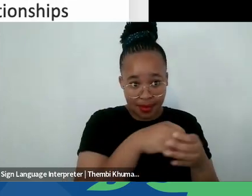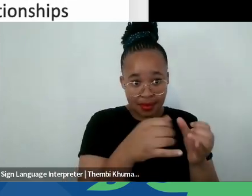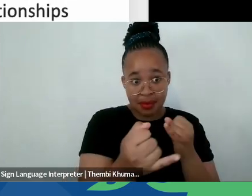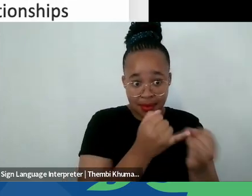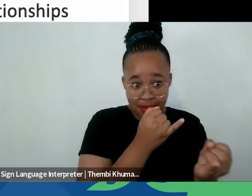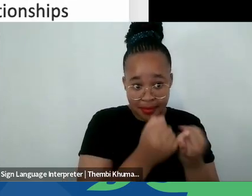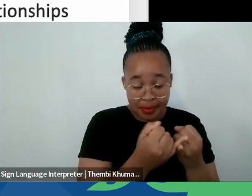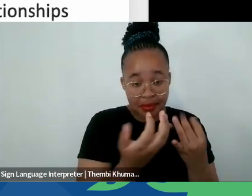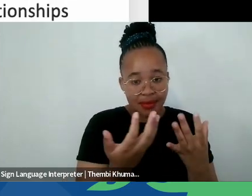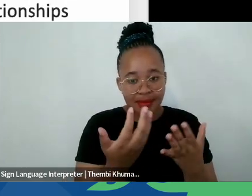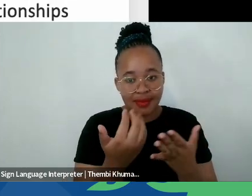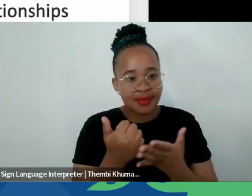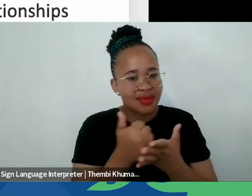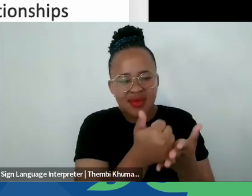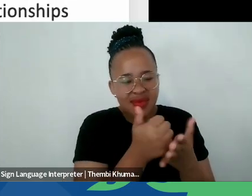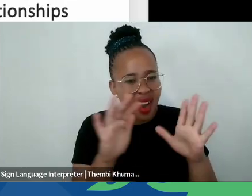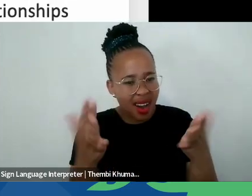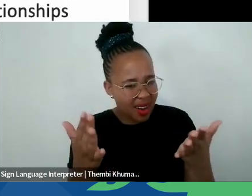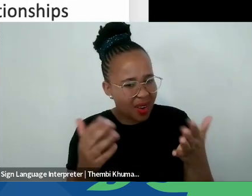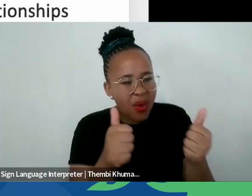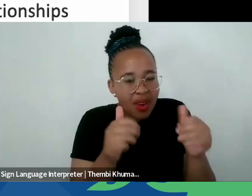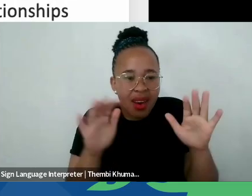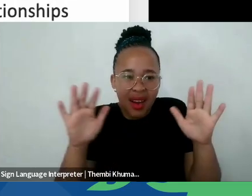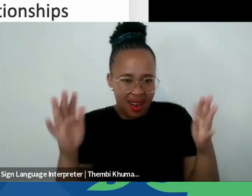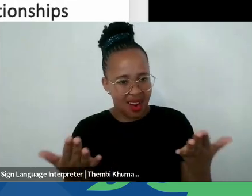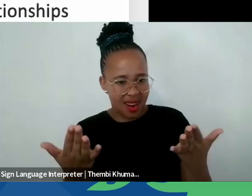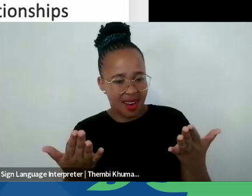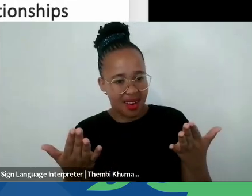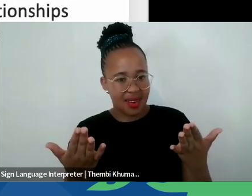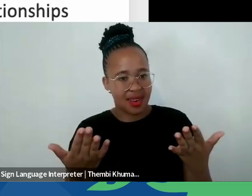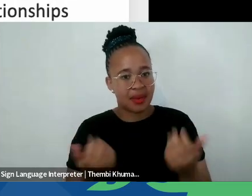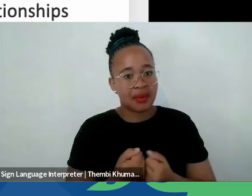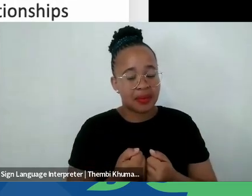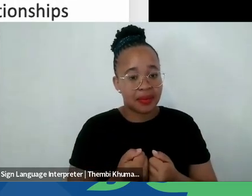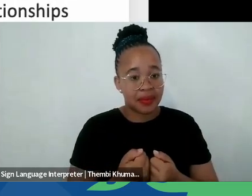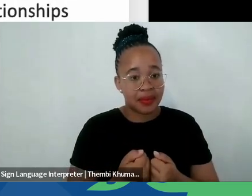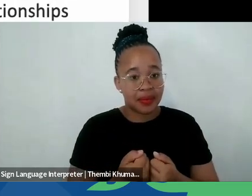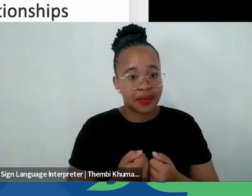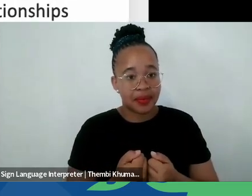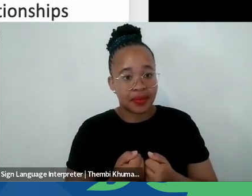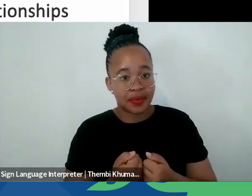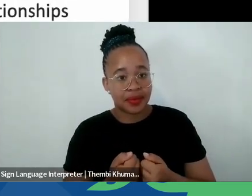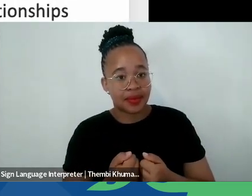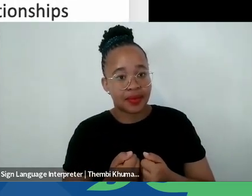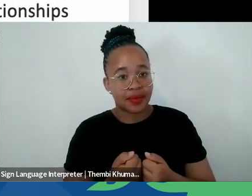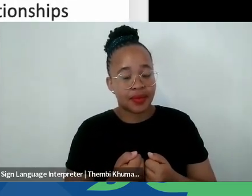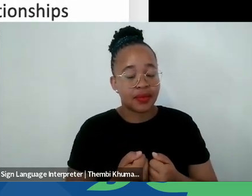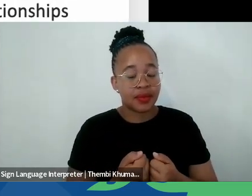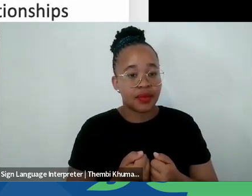and play, you know, like people that's powerless in society all of a sudden have power in